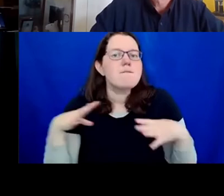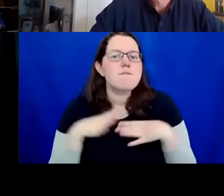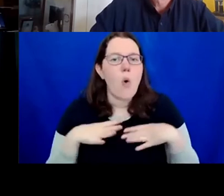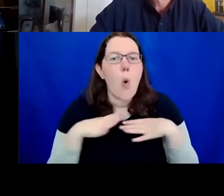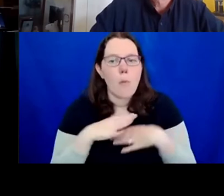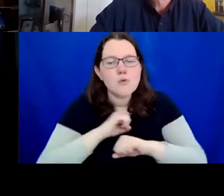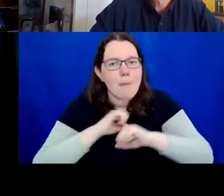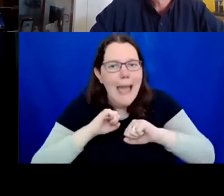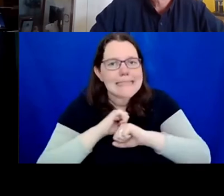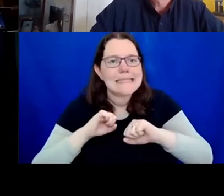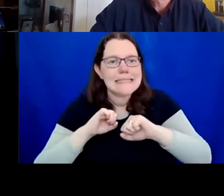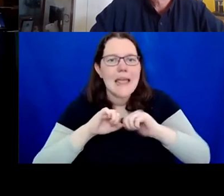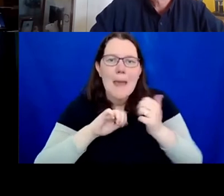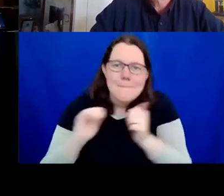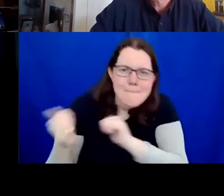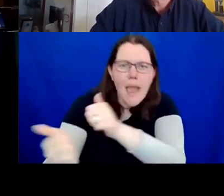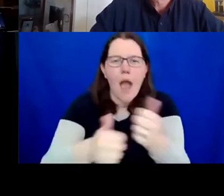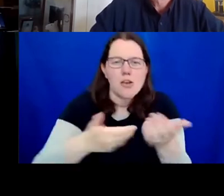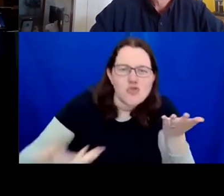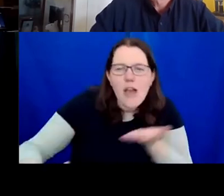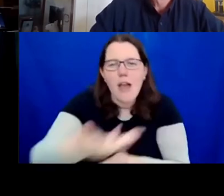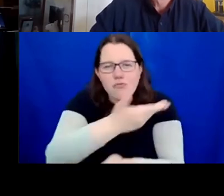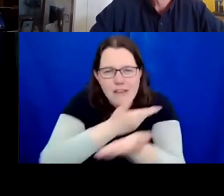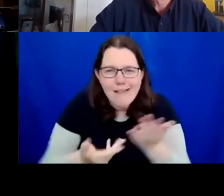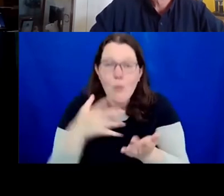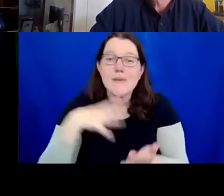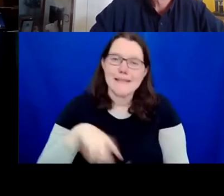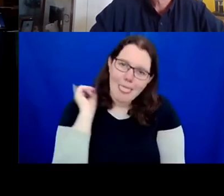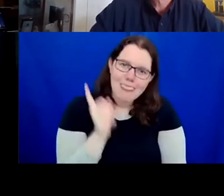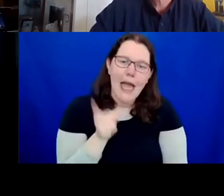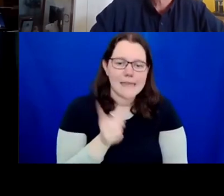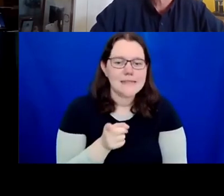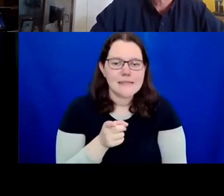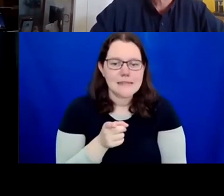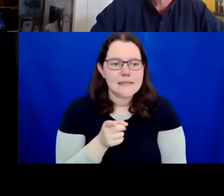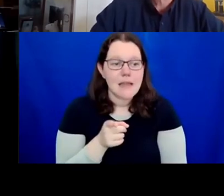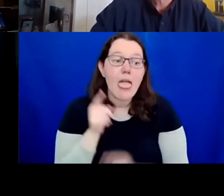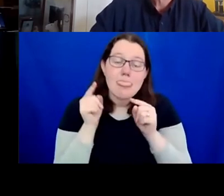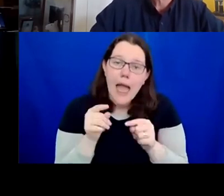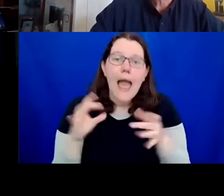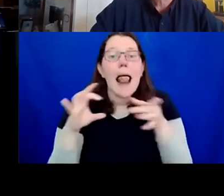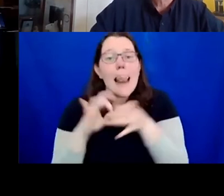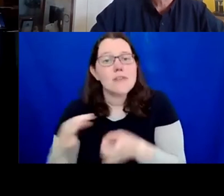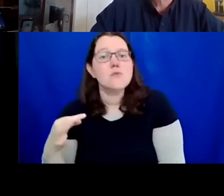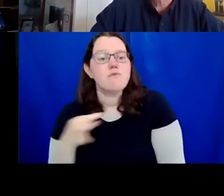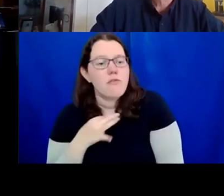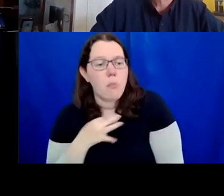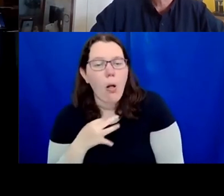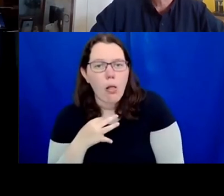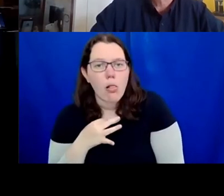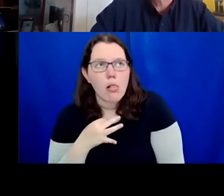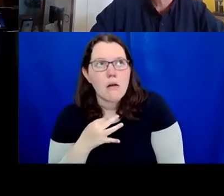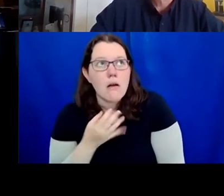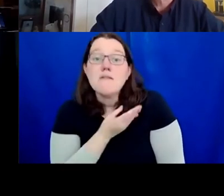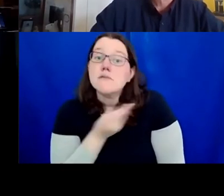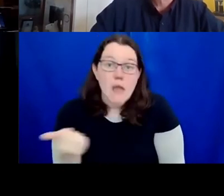sharing is needed. And I think, again, this is kind of linked to vulnerability. Like, for some reason, organizations feel that